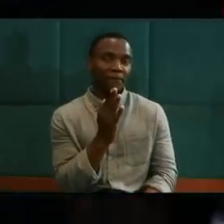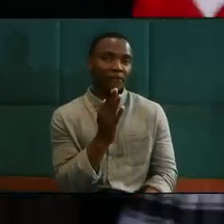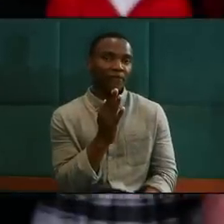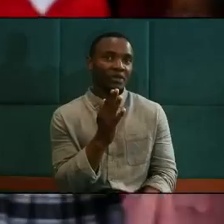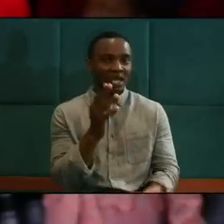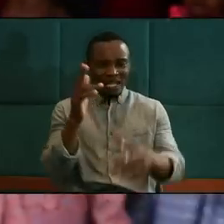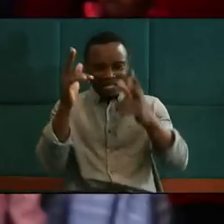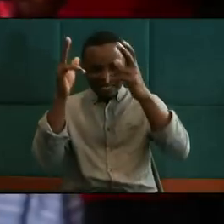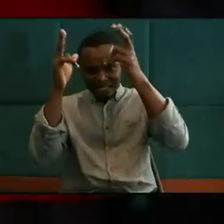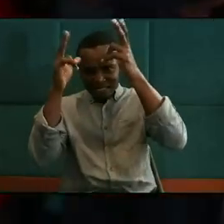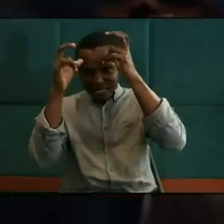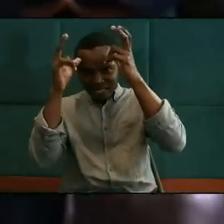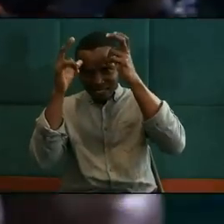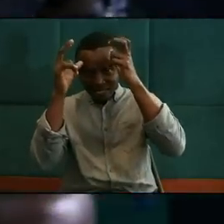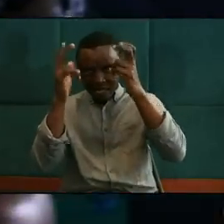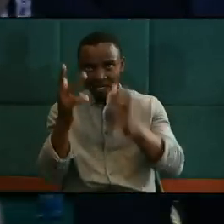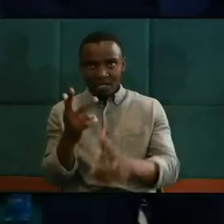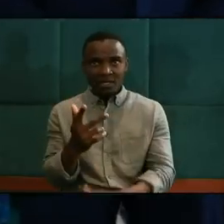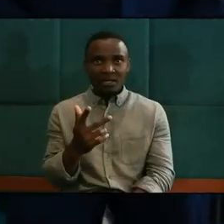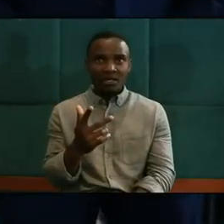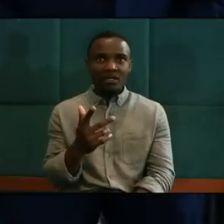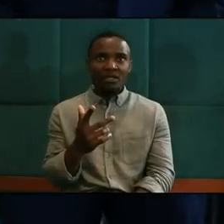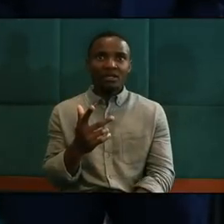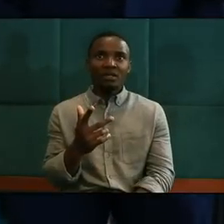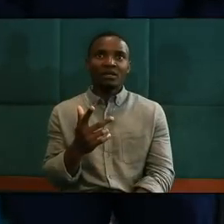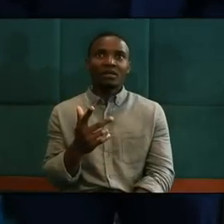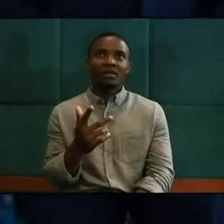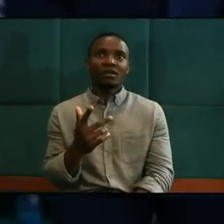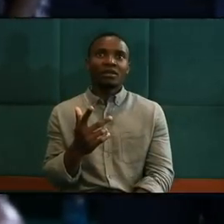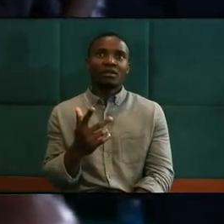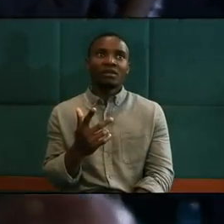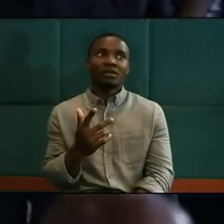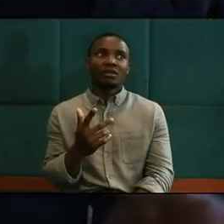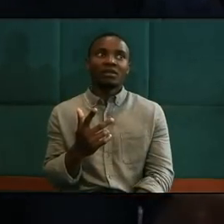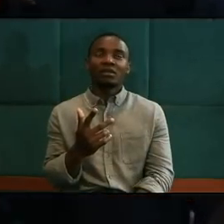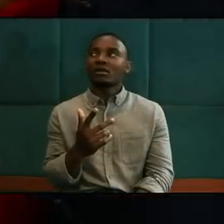Satan asked for you. What?